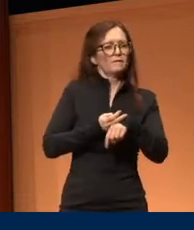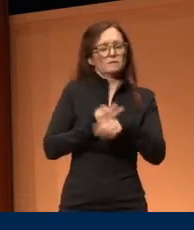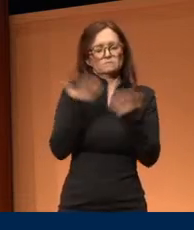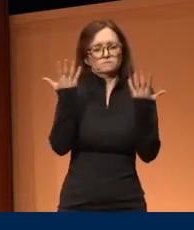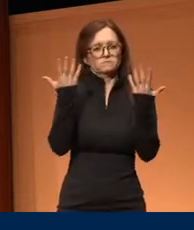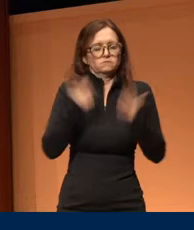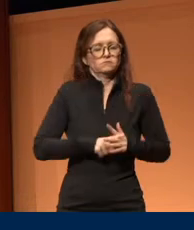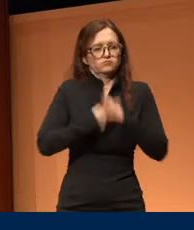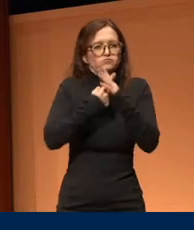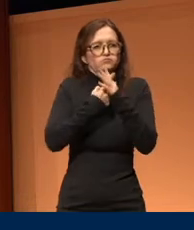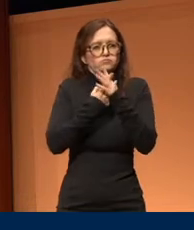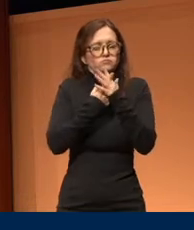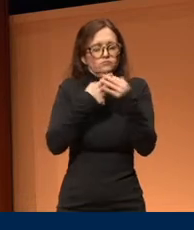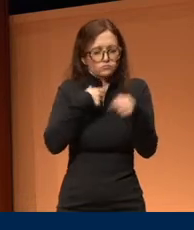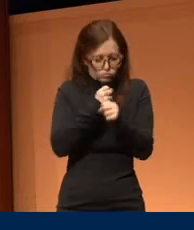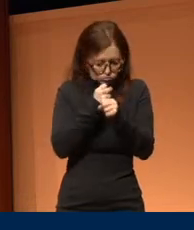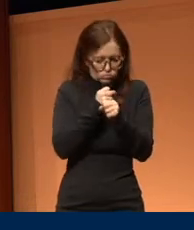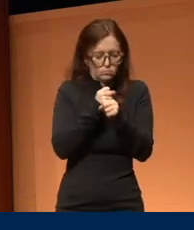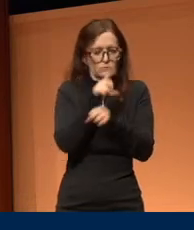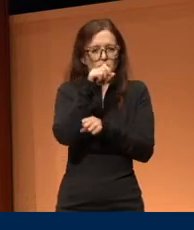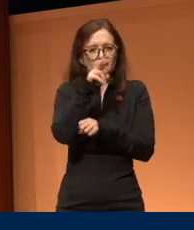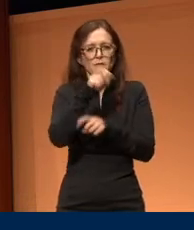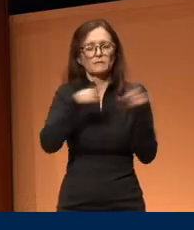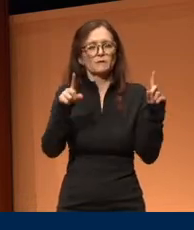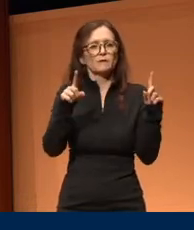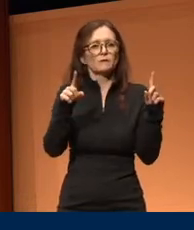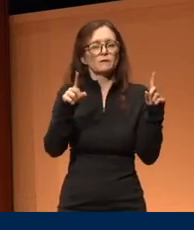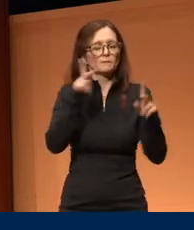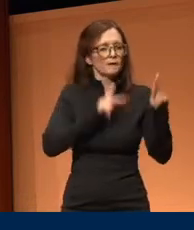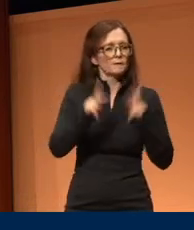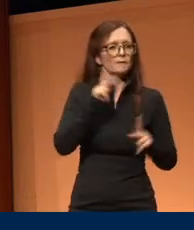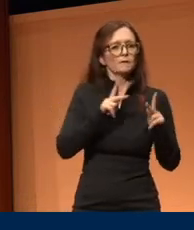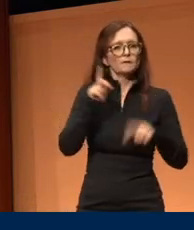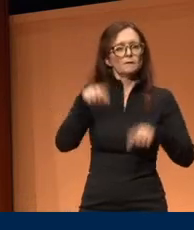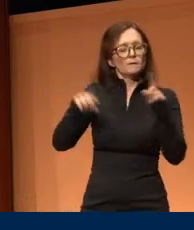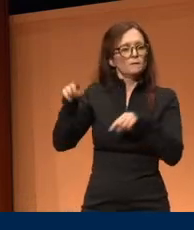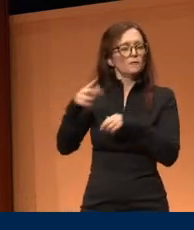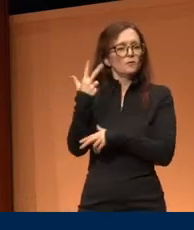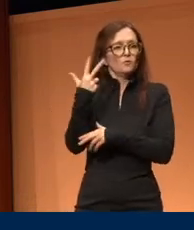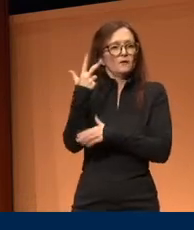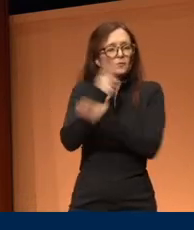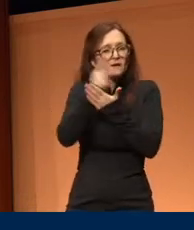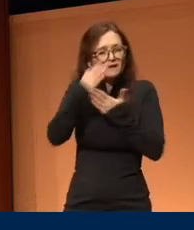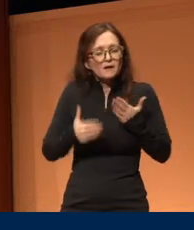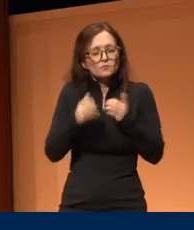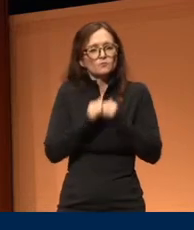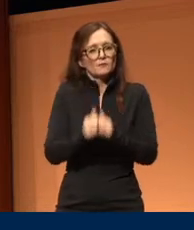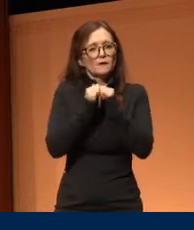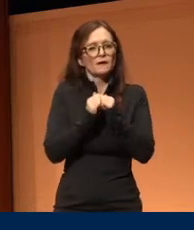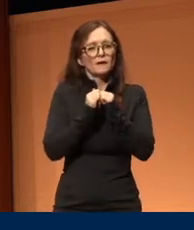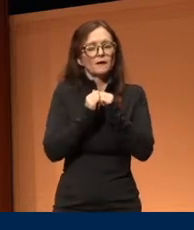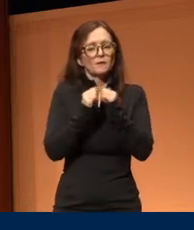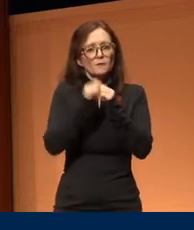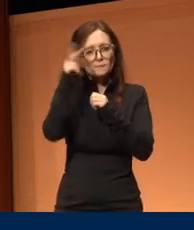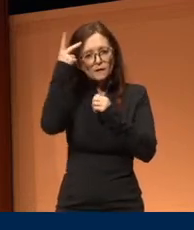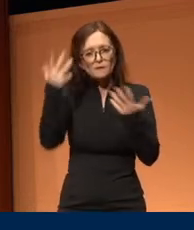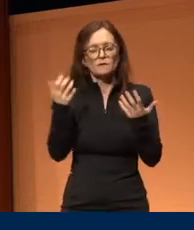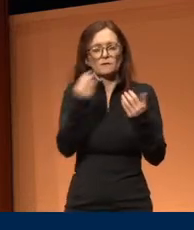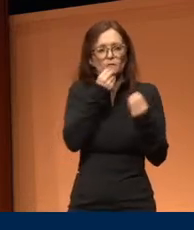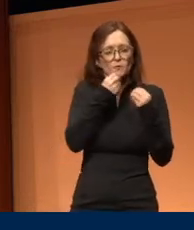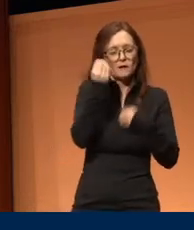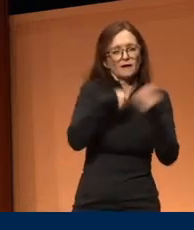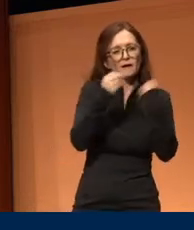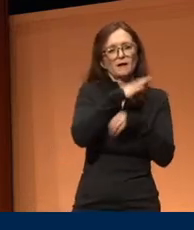love, because apparently you throw a bunch of random people for 3 weekends together with good food and a common